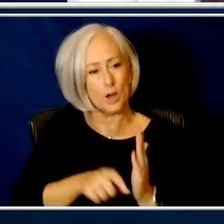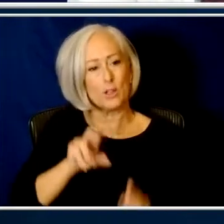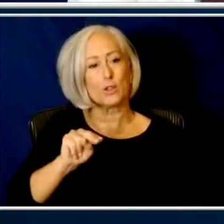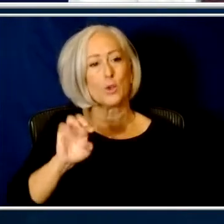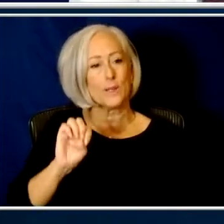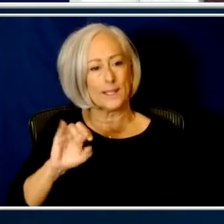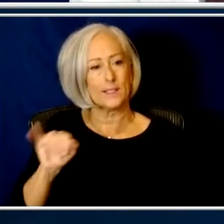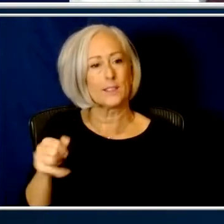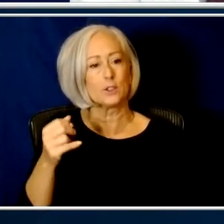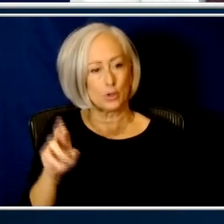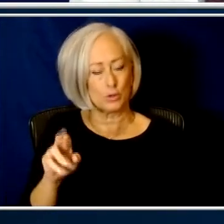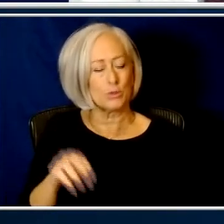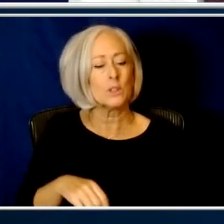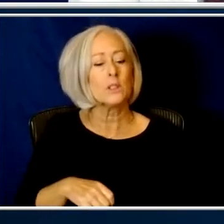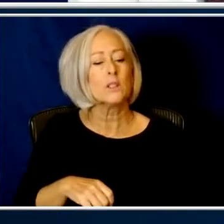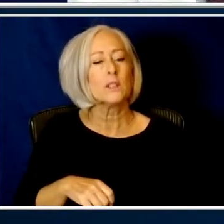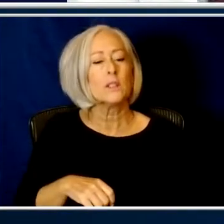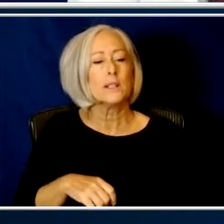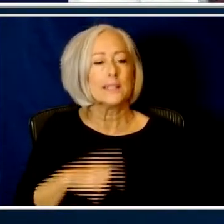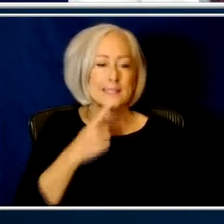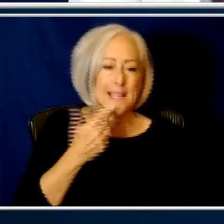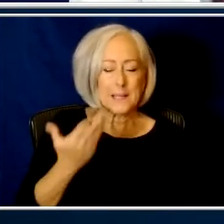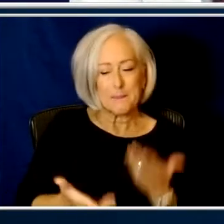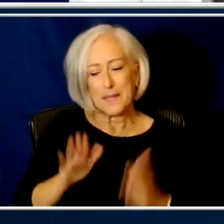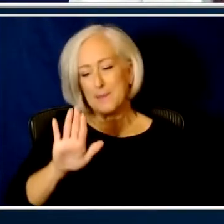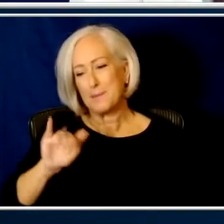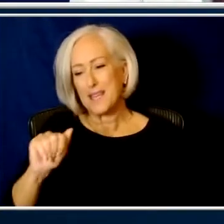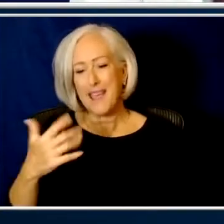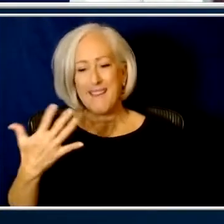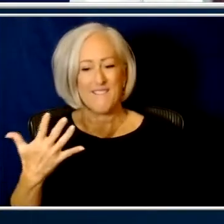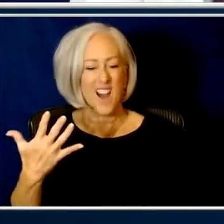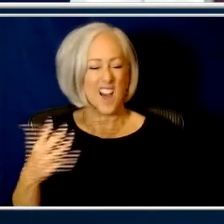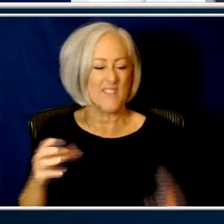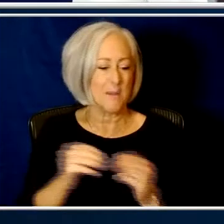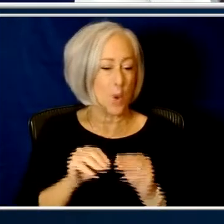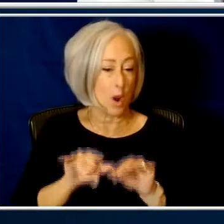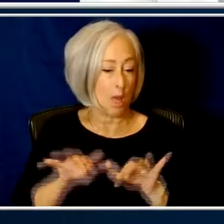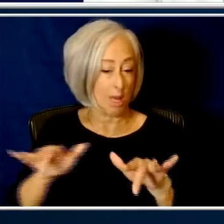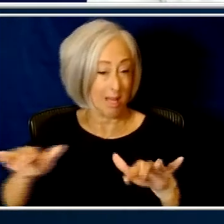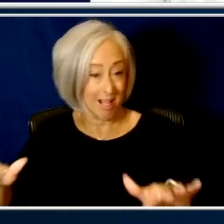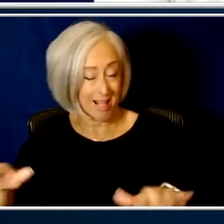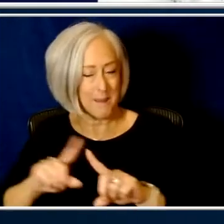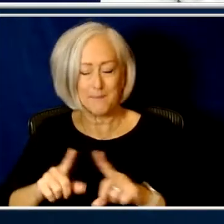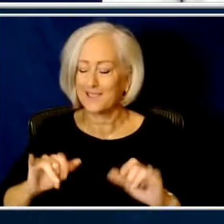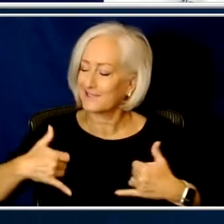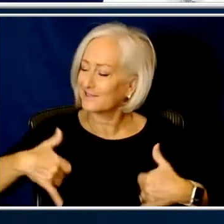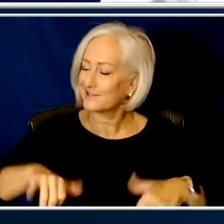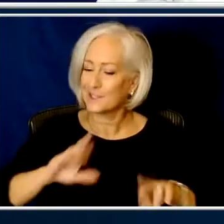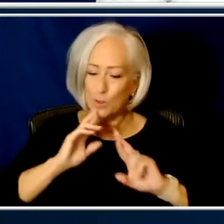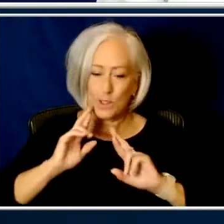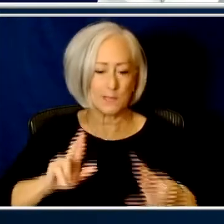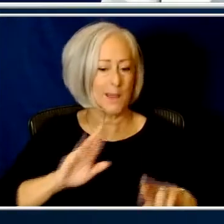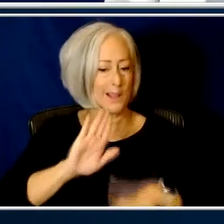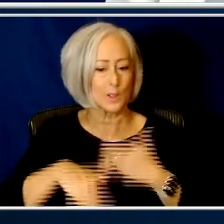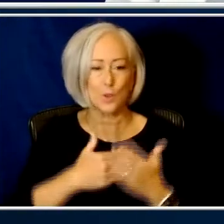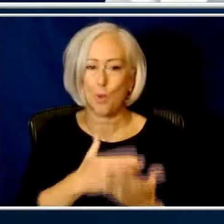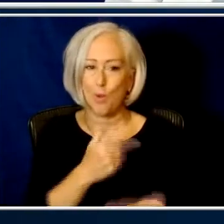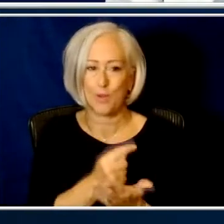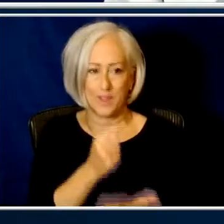more transmissible, but really responds to all the therapies, Paxlovid, all the different monoclonal antibody therapies. And so I think